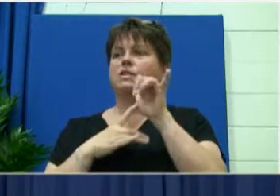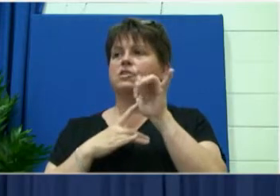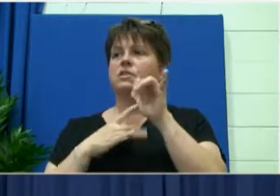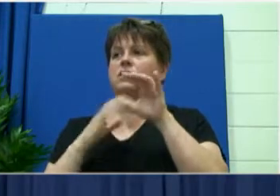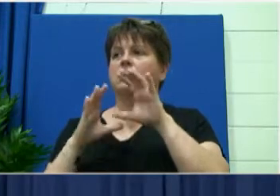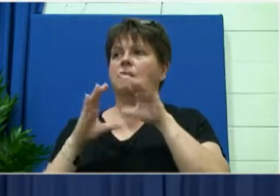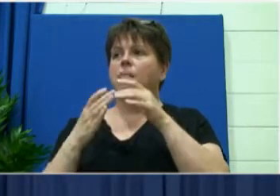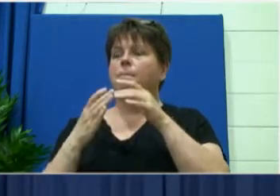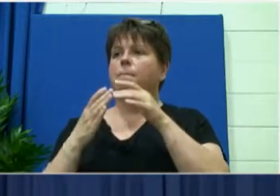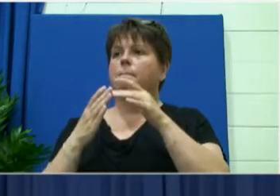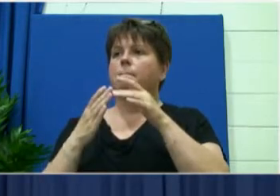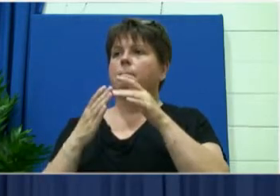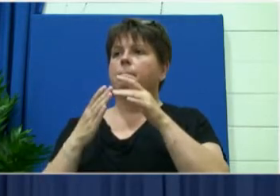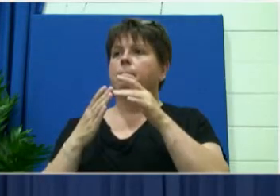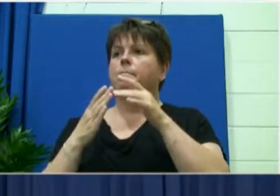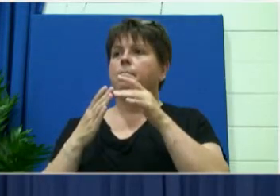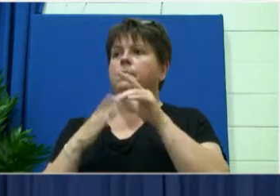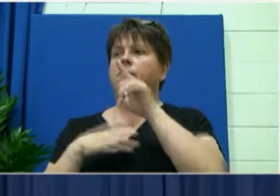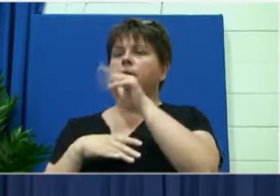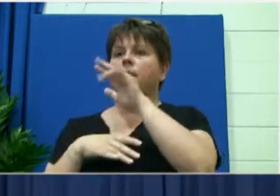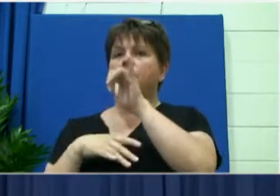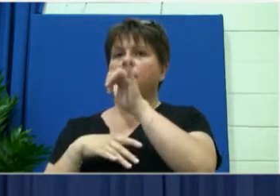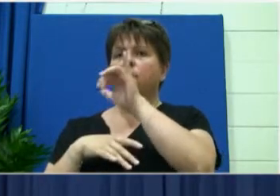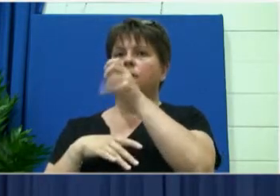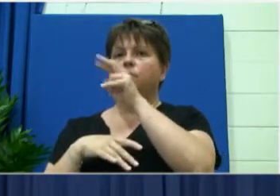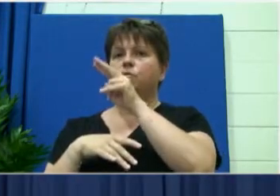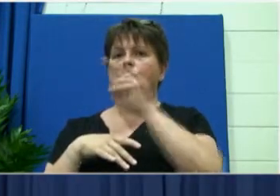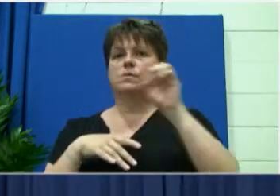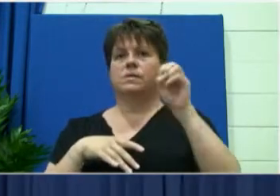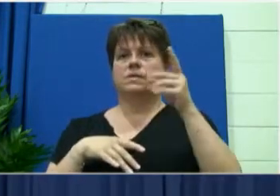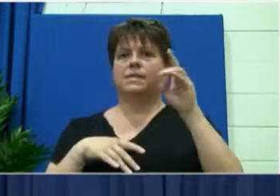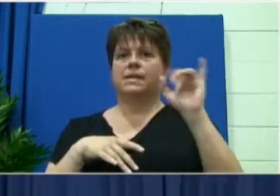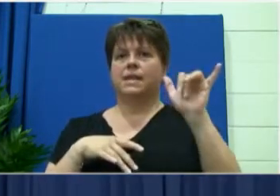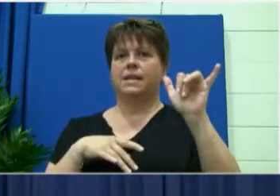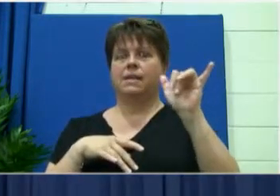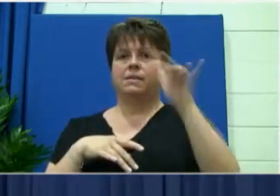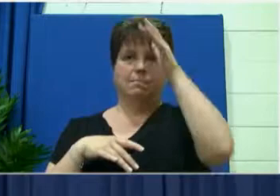Taylor is the daughter of Larry Jr. and Sandy McCullough.